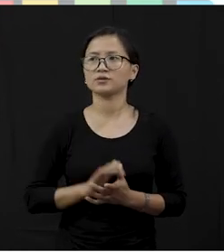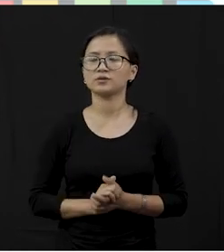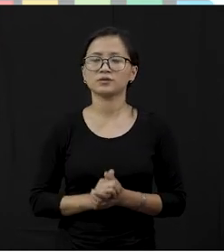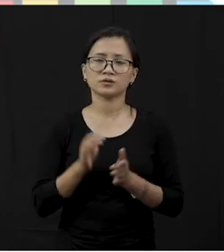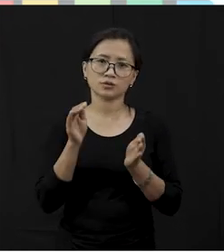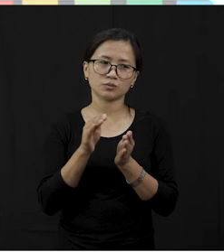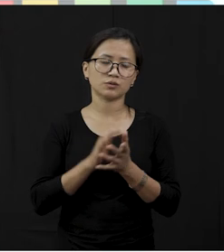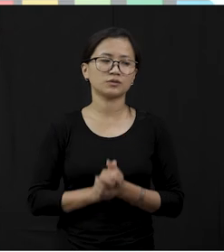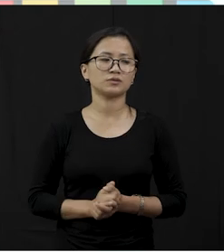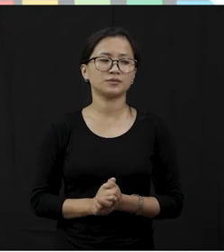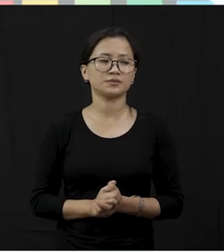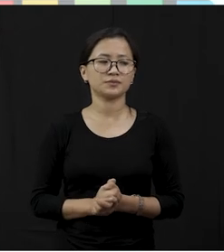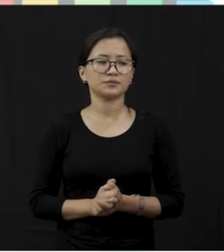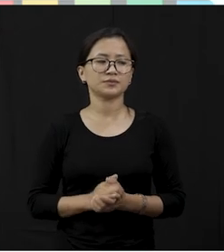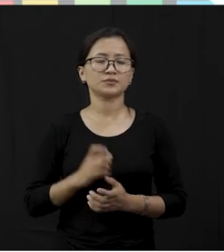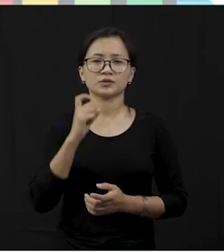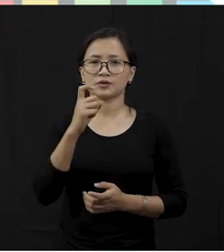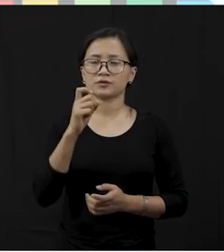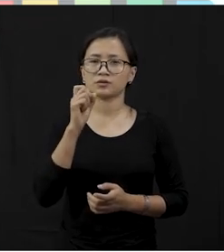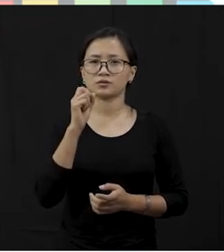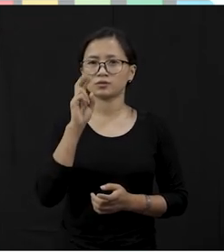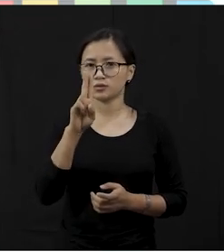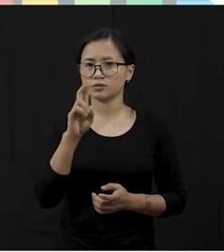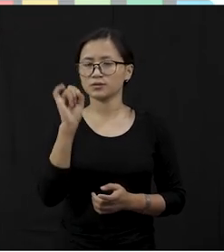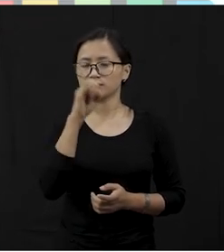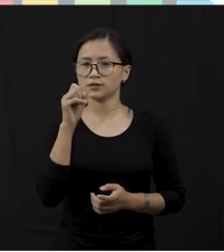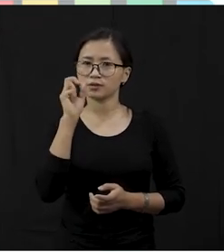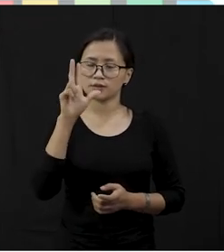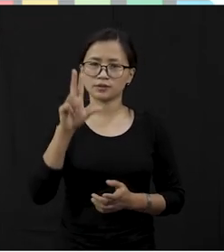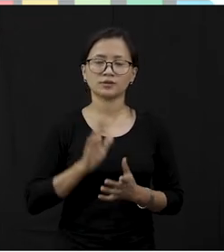7,248 is smaller. Next, you have